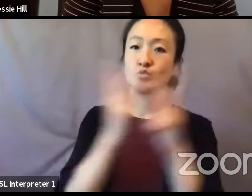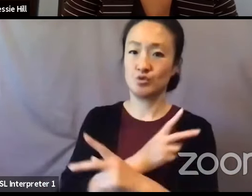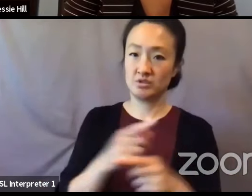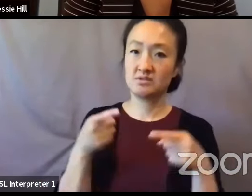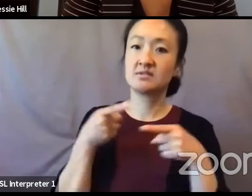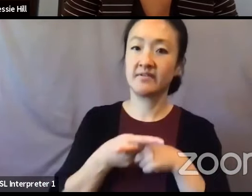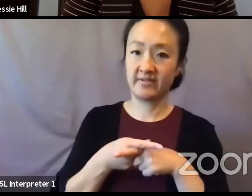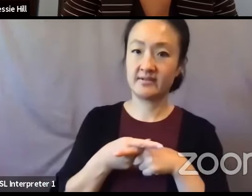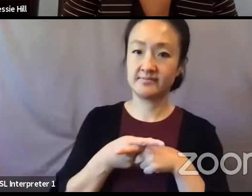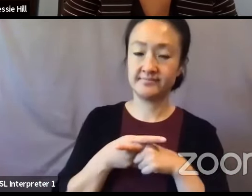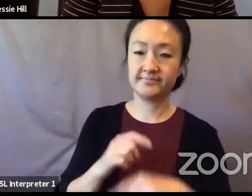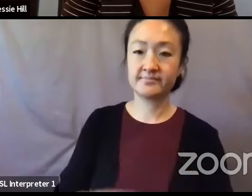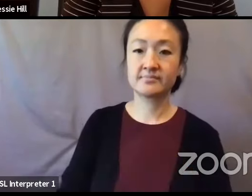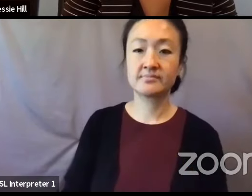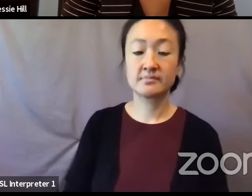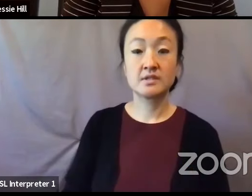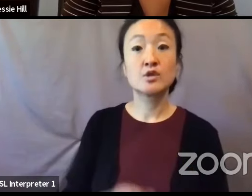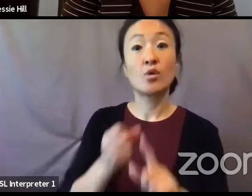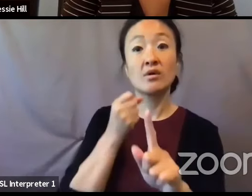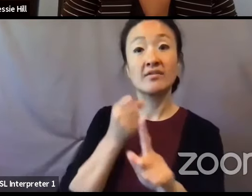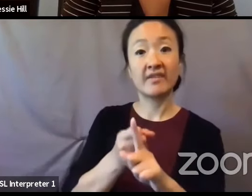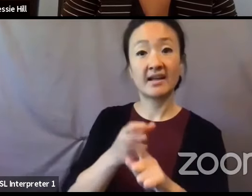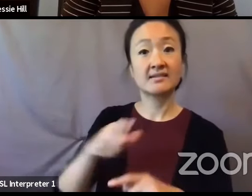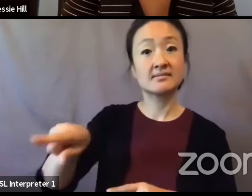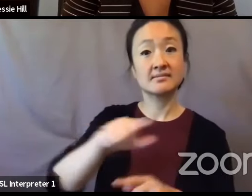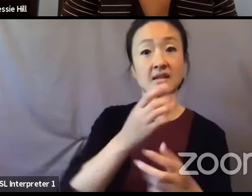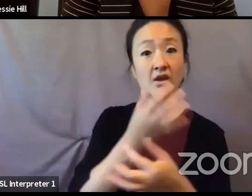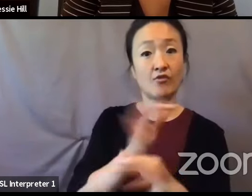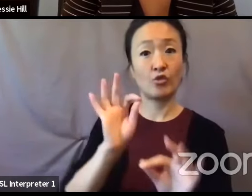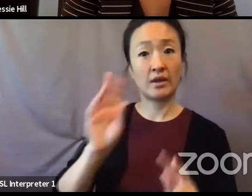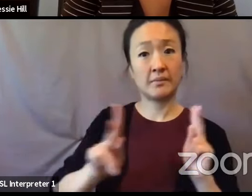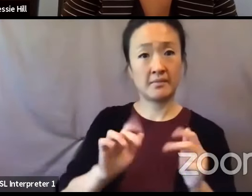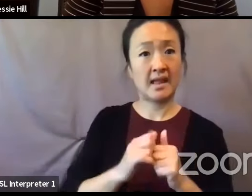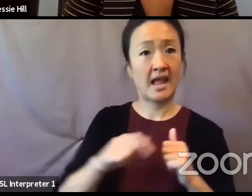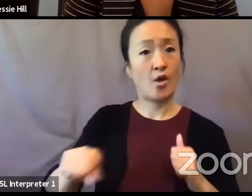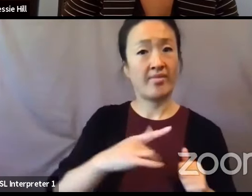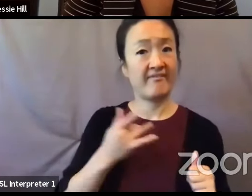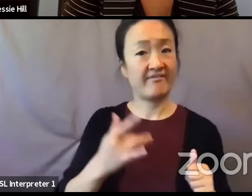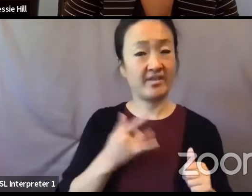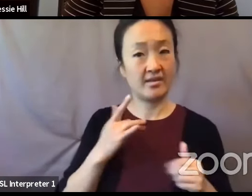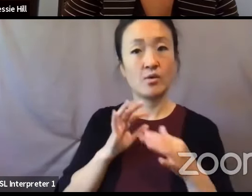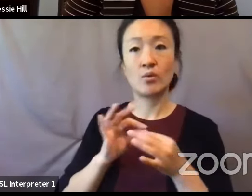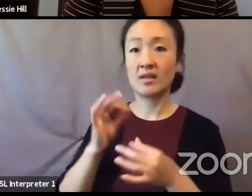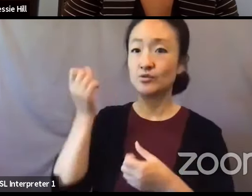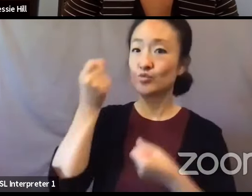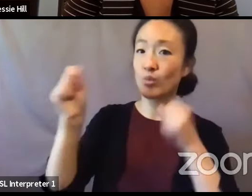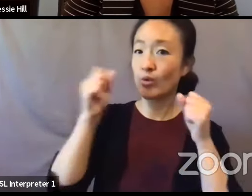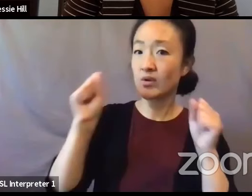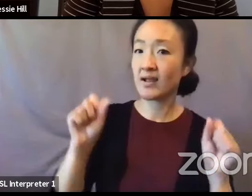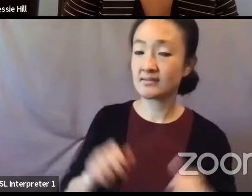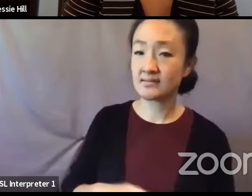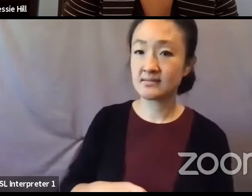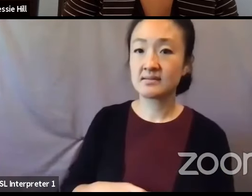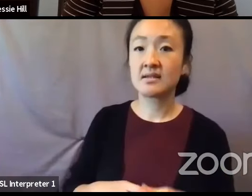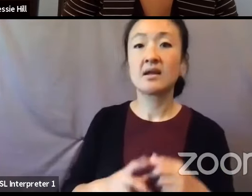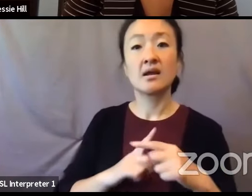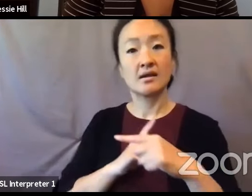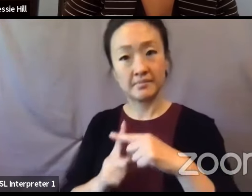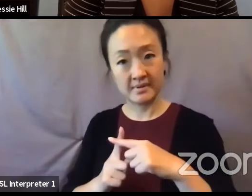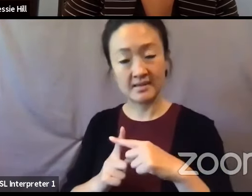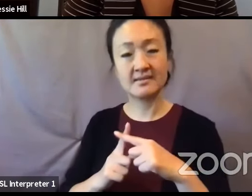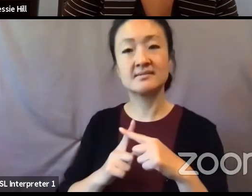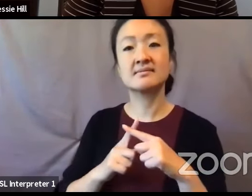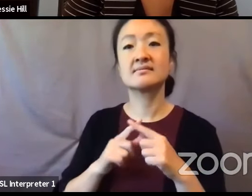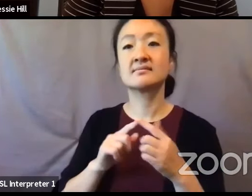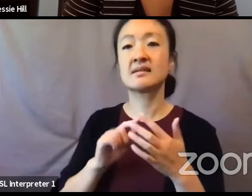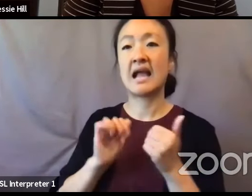not just how free people feel to be able to protest, but it also, for lots of reasons we understand, affects the way